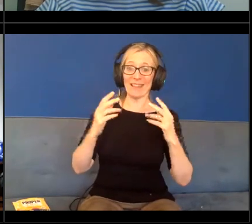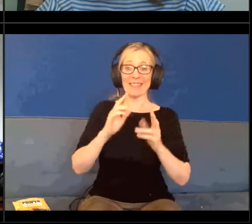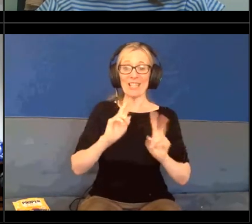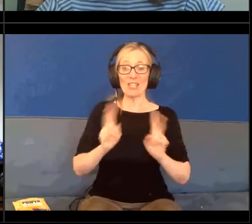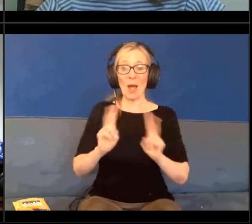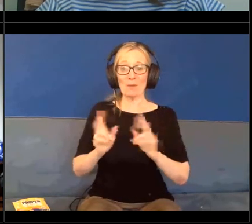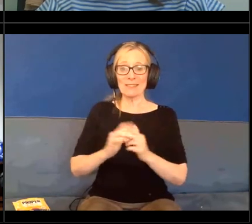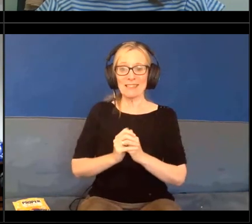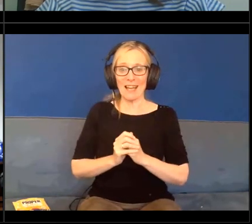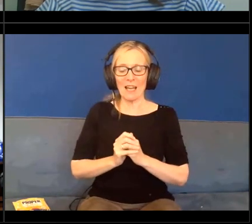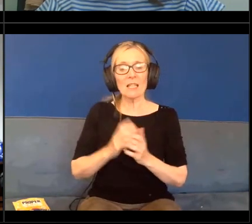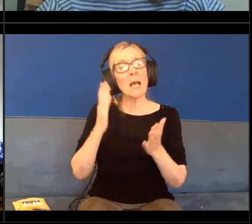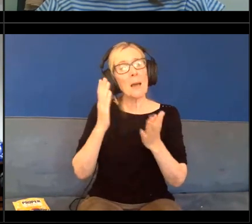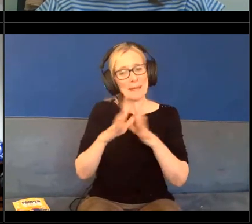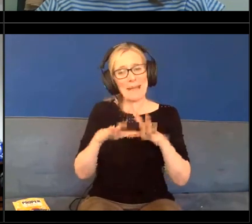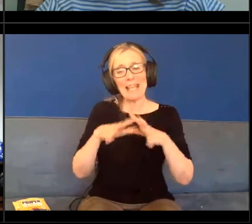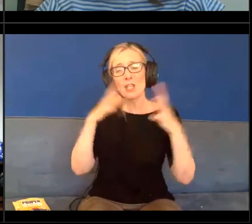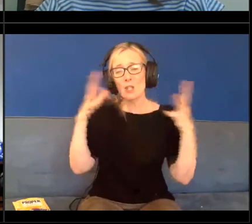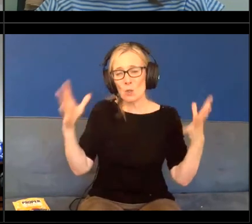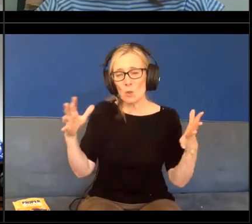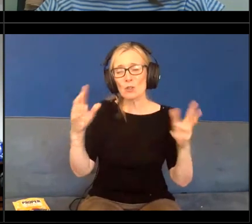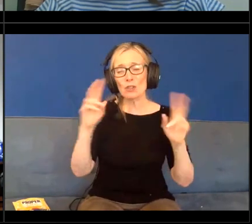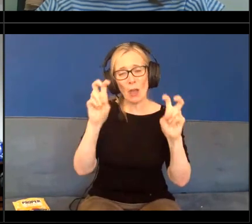It's such a huge topic, to be honest.